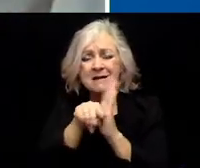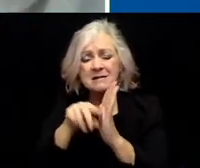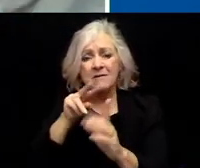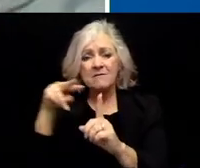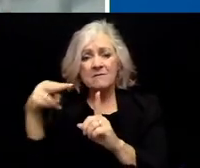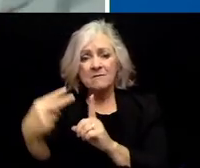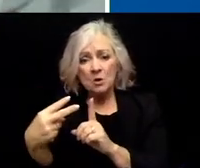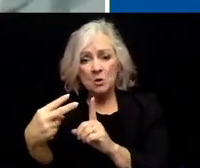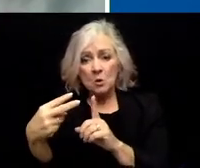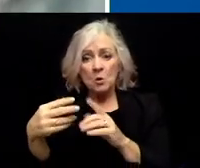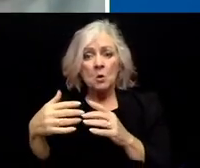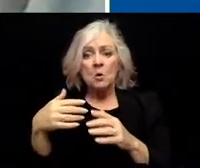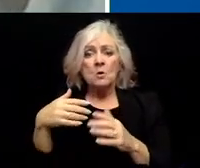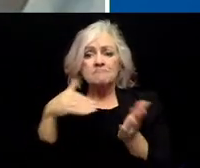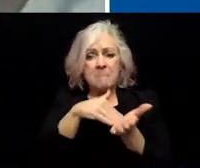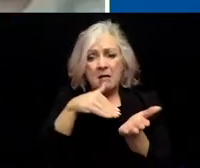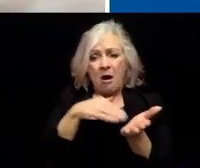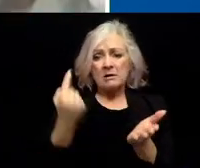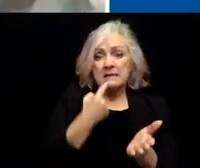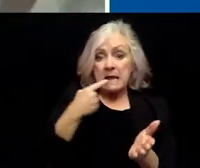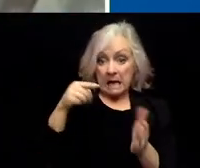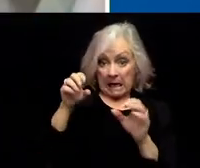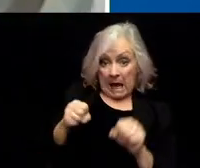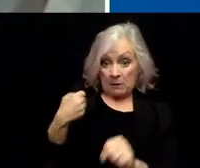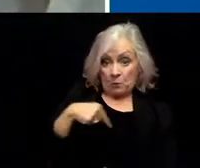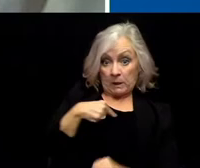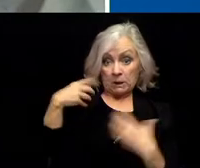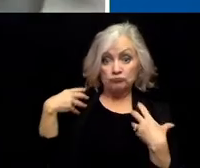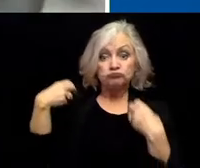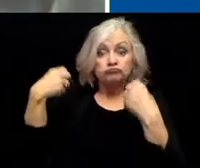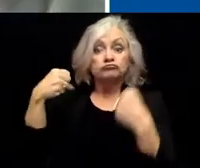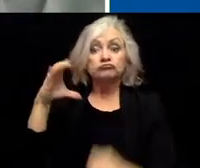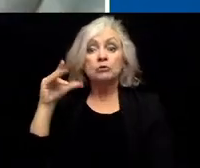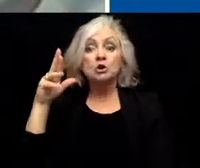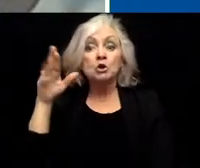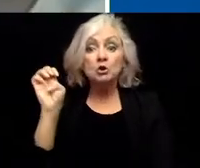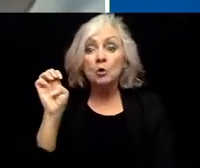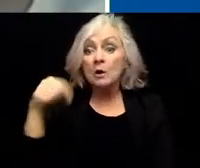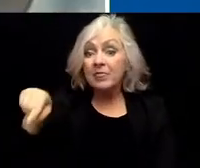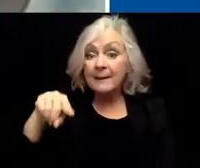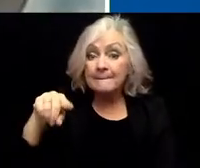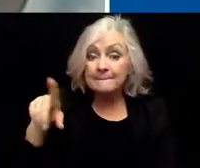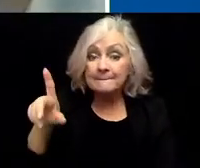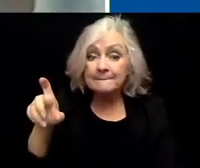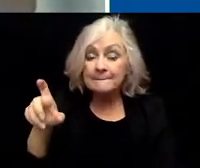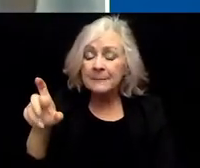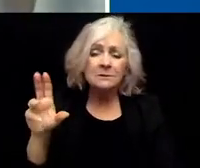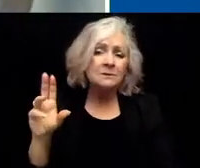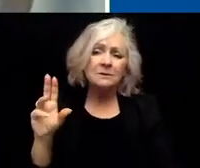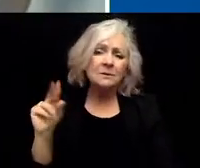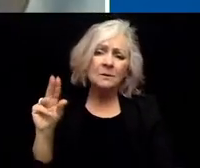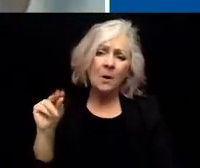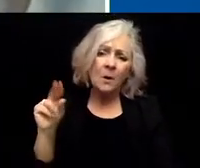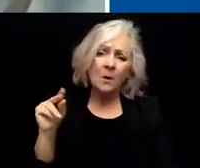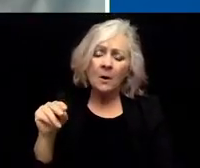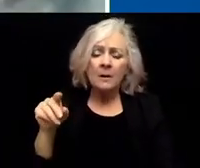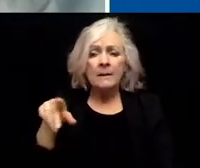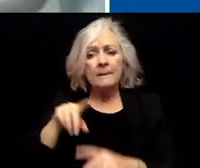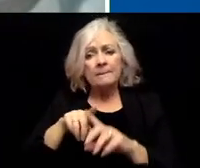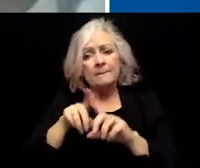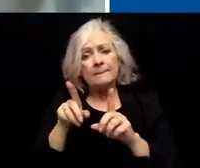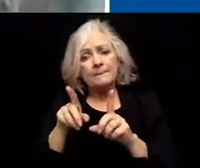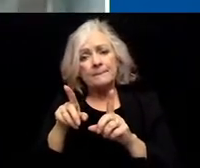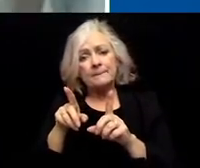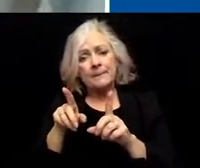these people? And then, of course, this comes in the way of recognizing that these are individuals who are part